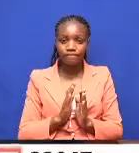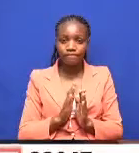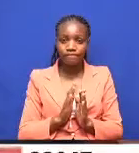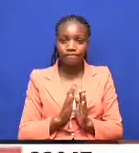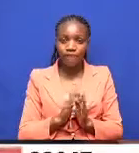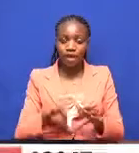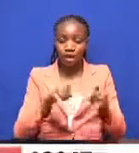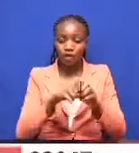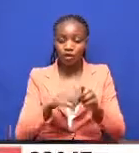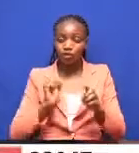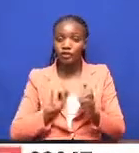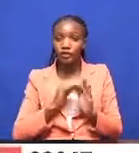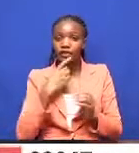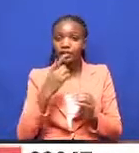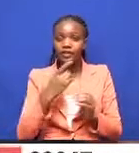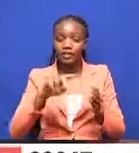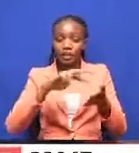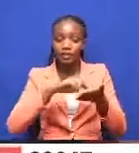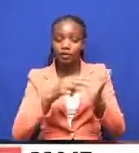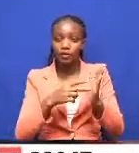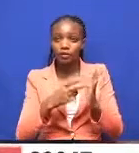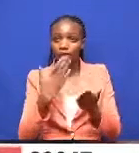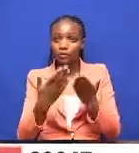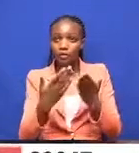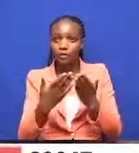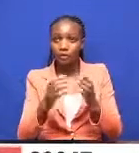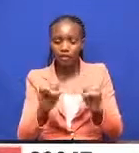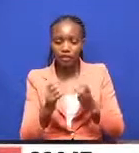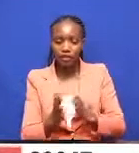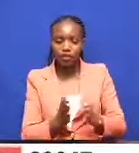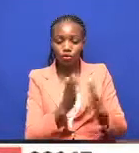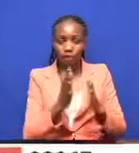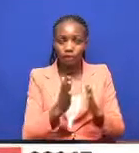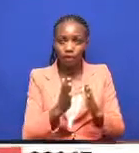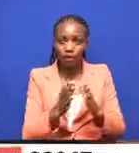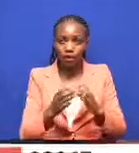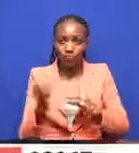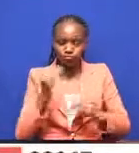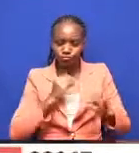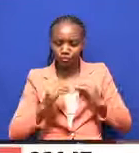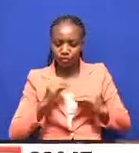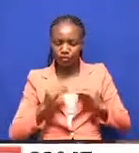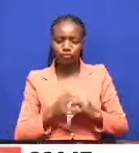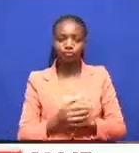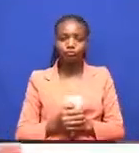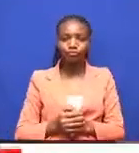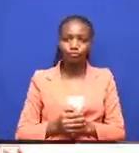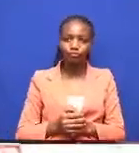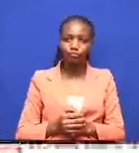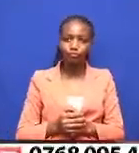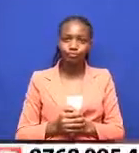senators claimed that the stalled projects may be a leeway for looting public resources.